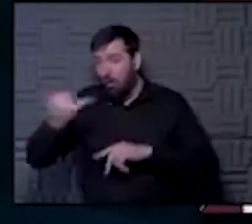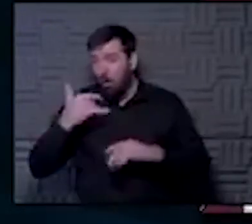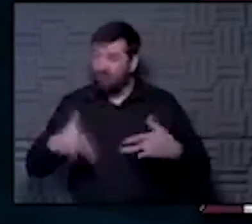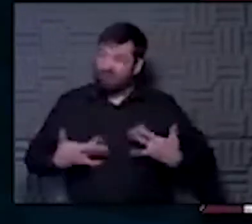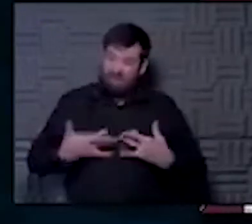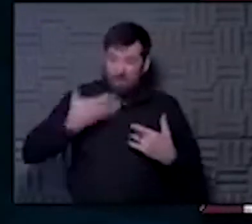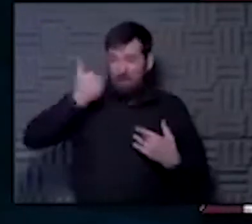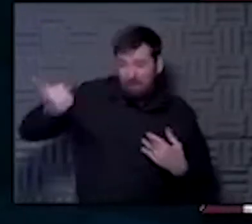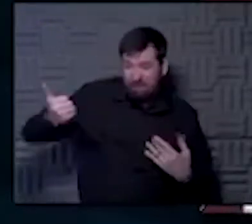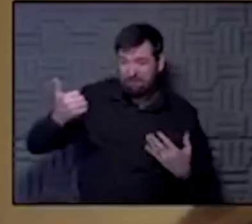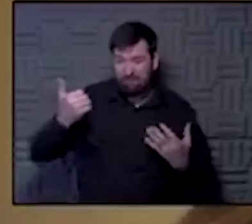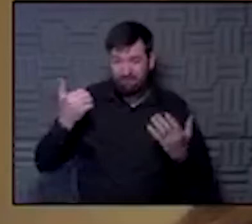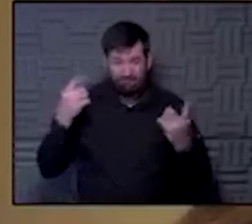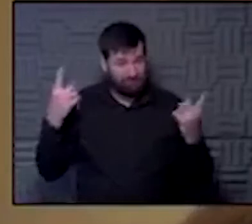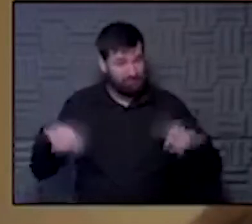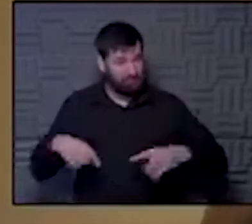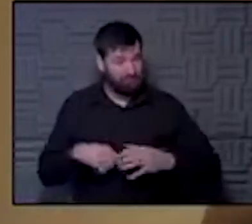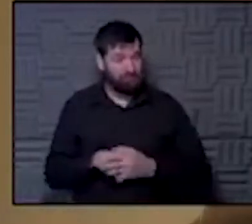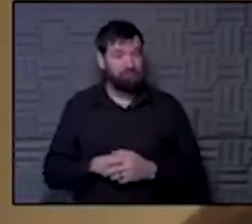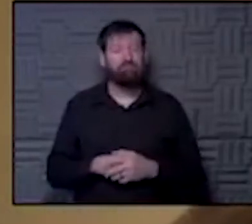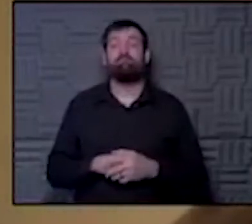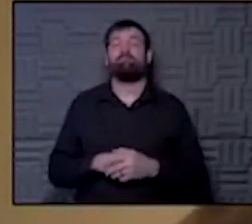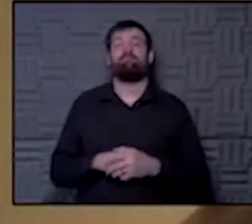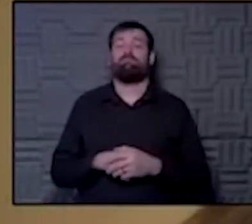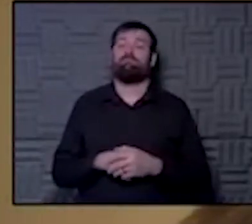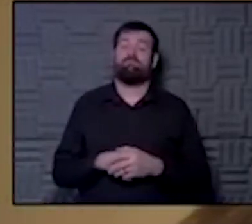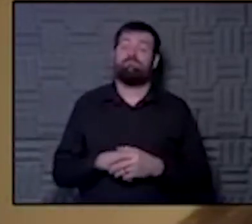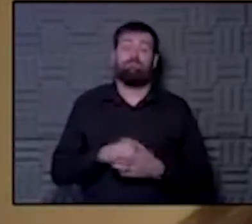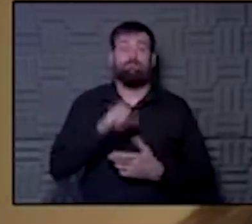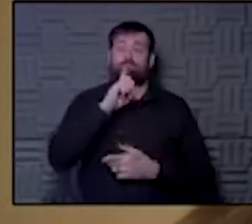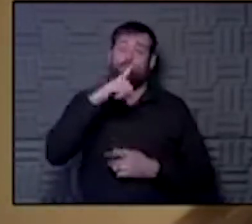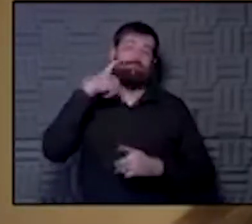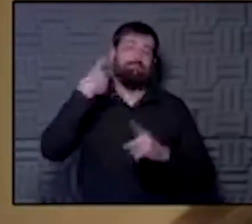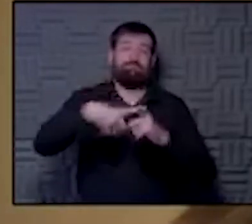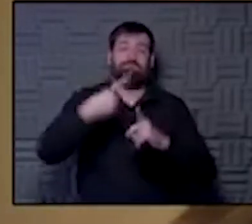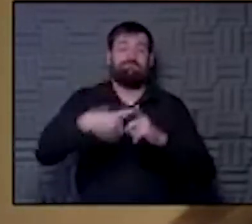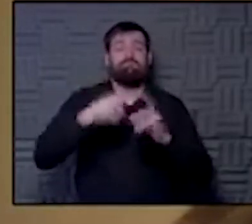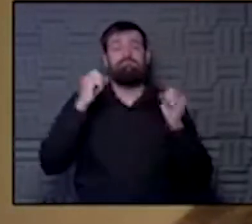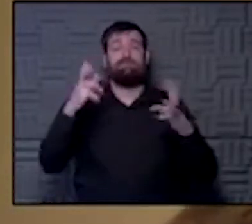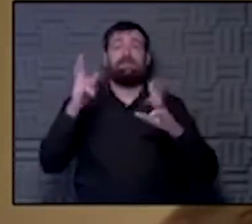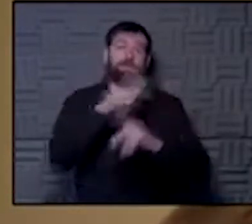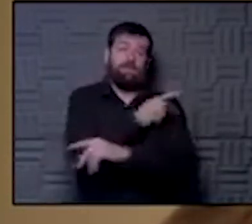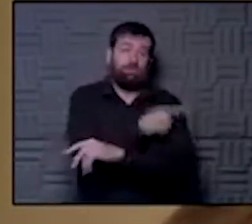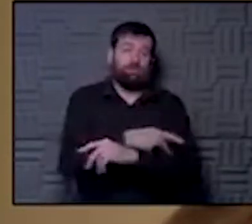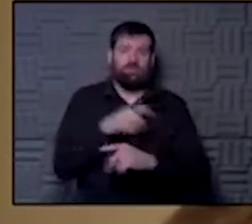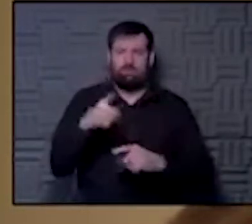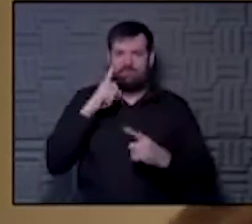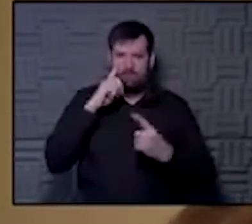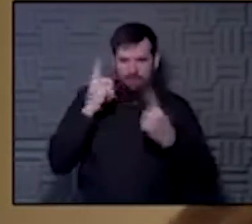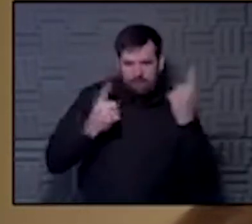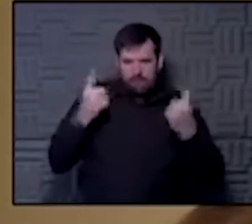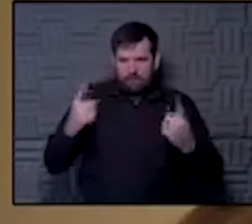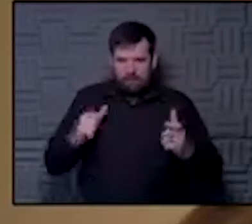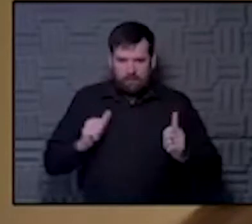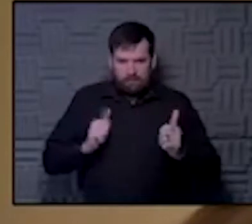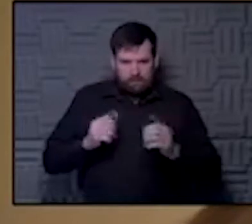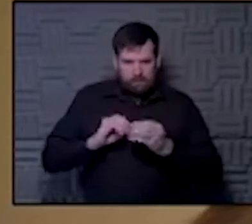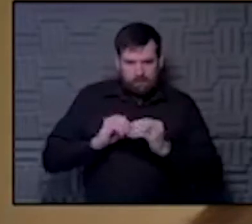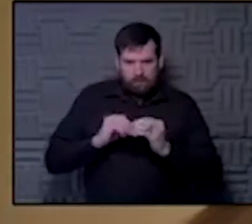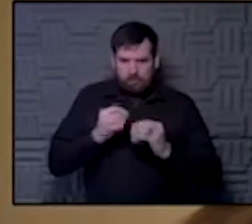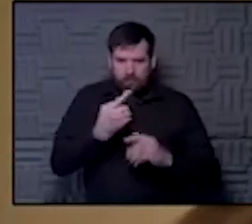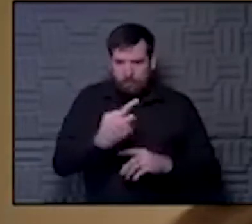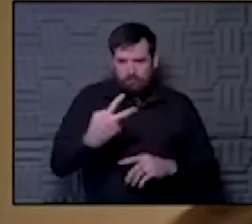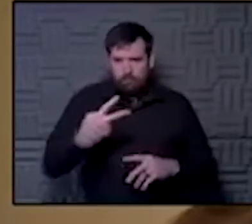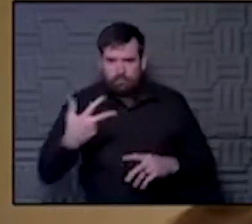better? You know, they have been really upbeat. A lot of these patients, when they come in, they're wondering, what number am I? Am I number 2, number 3? And